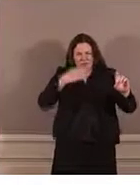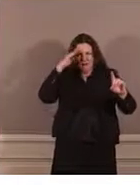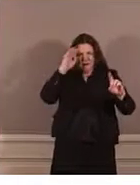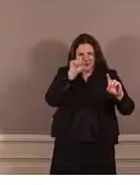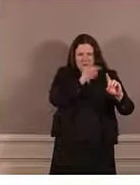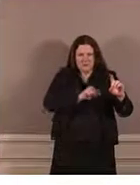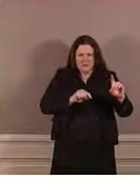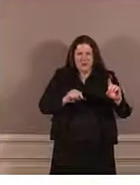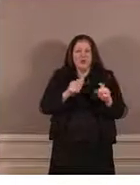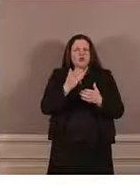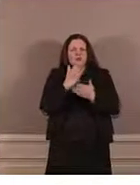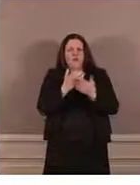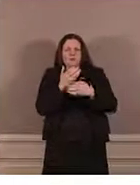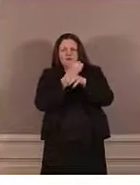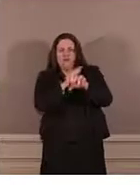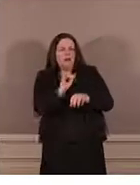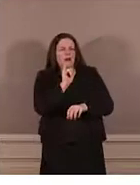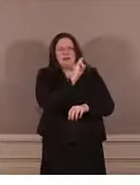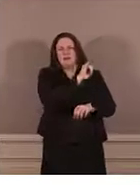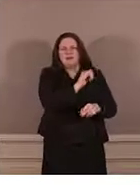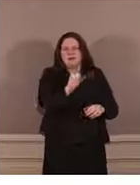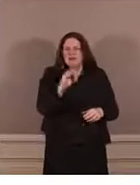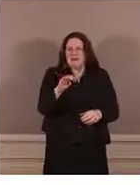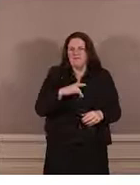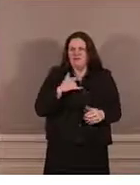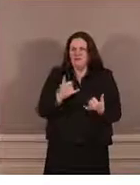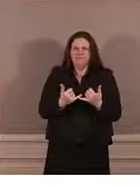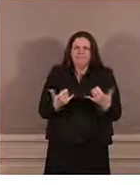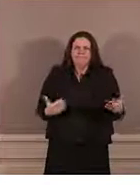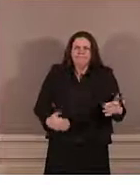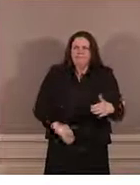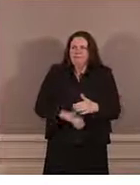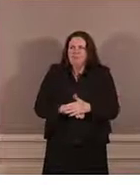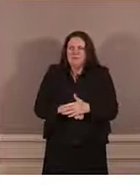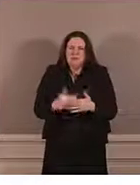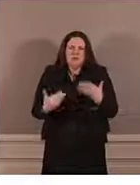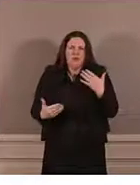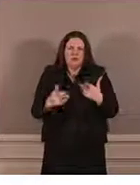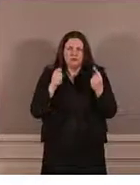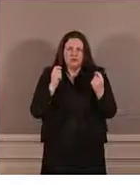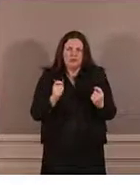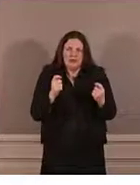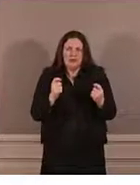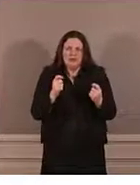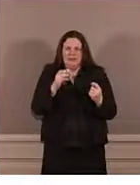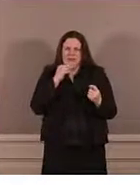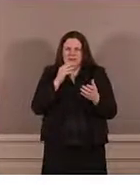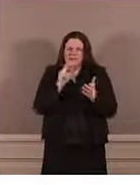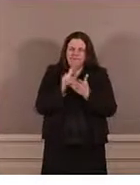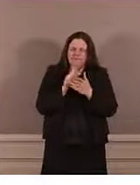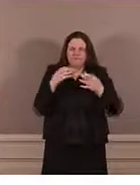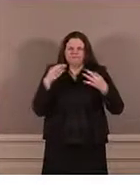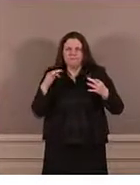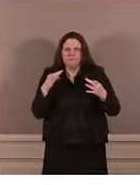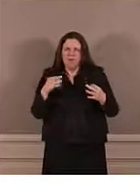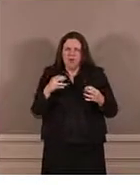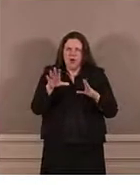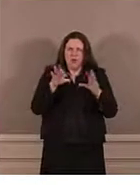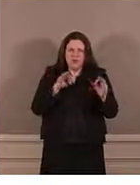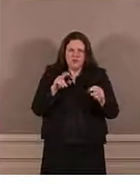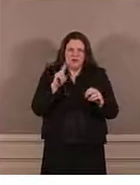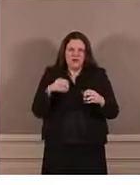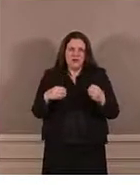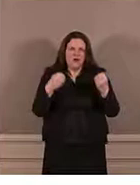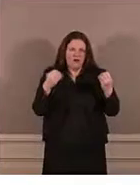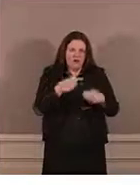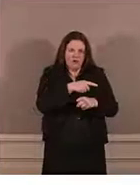in some rural sites felt a little bit restricted in the training and the accredited certification options that they could offer